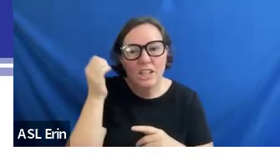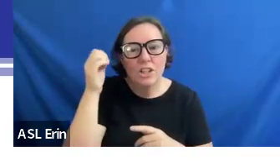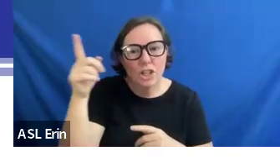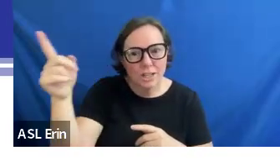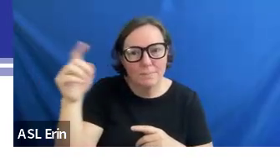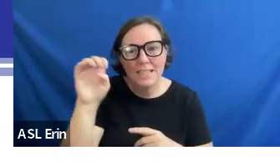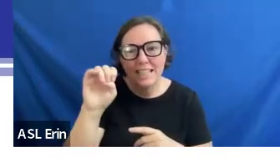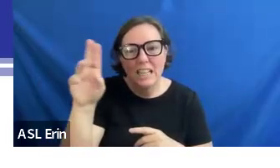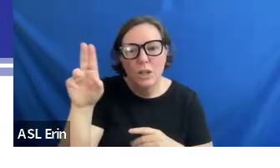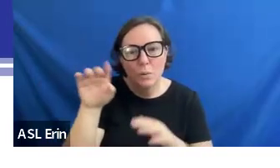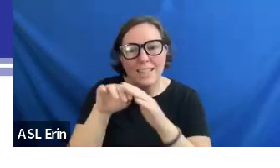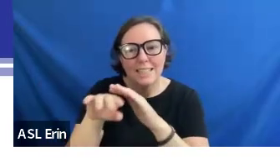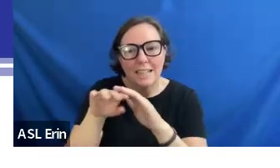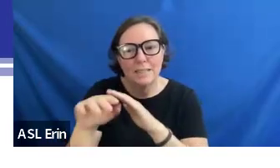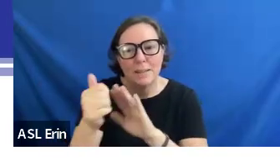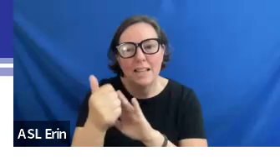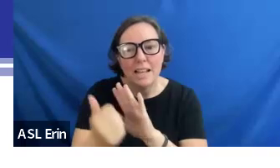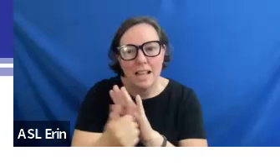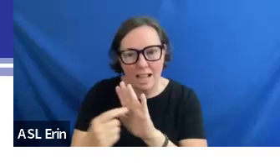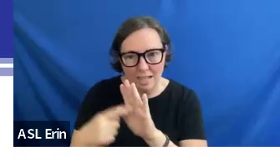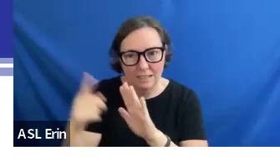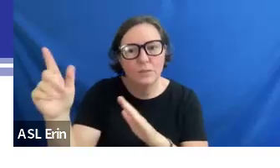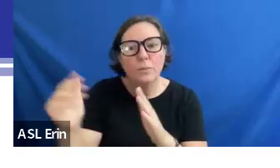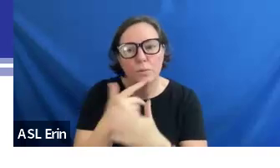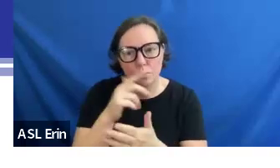Act. Um, this